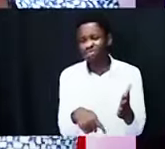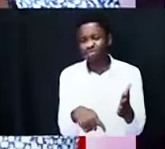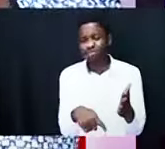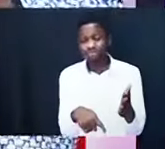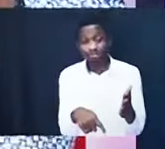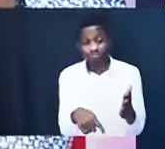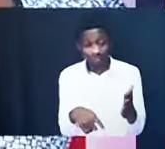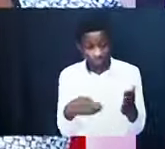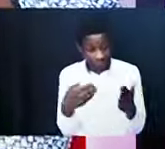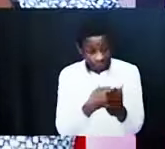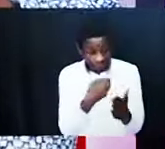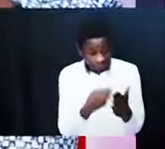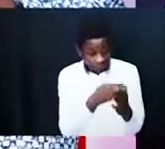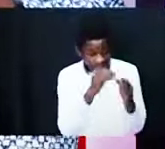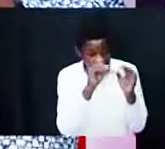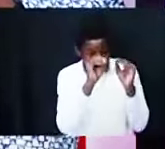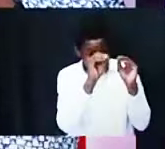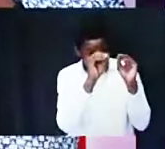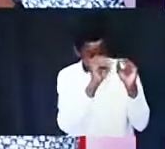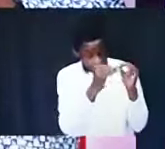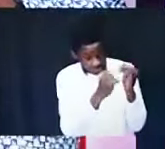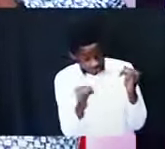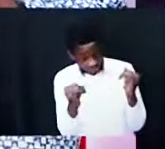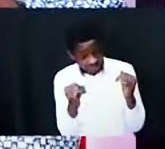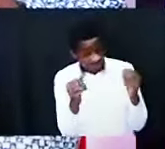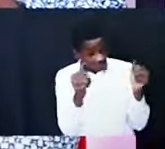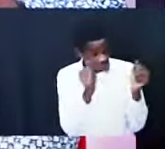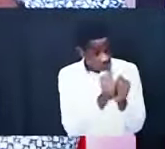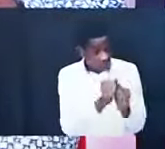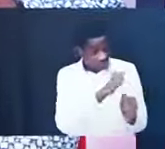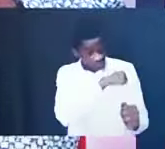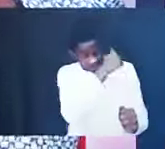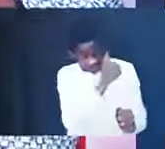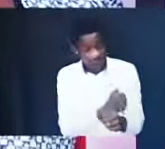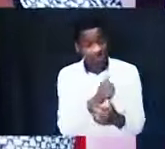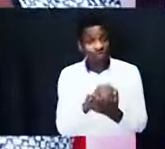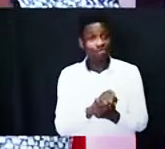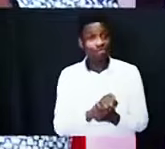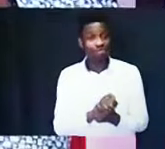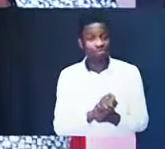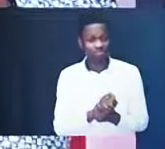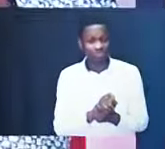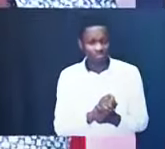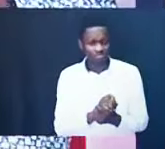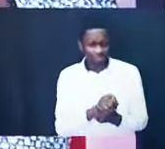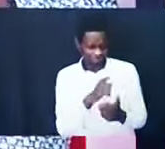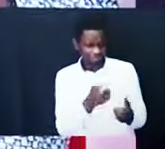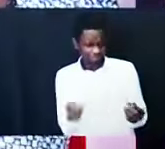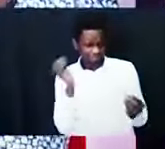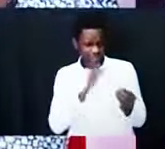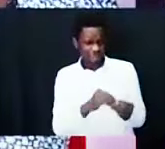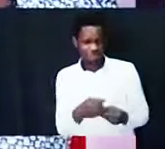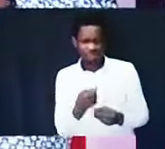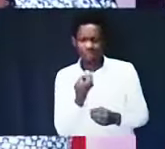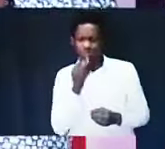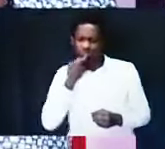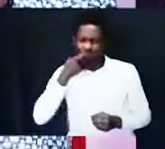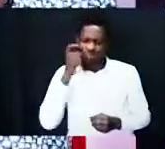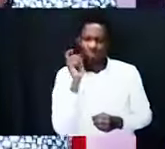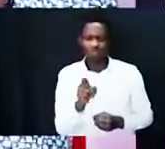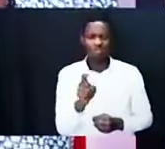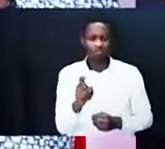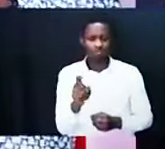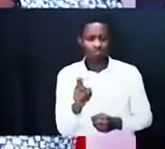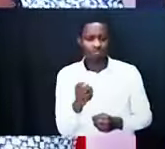new teaching and with authority. He even gives orders to